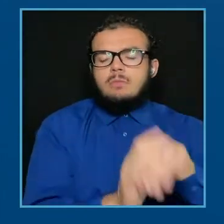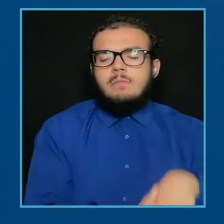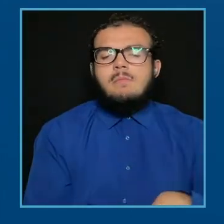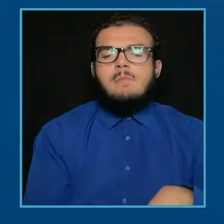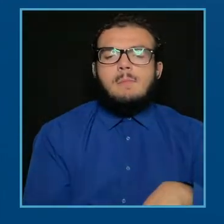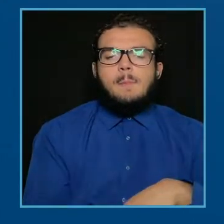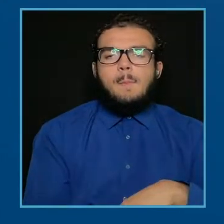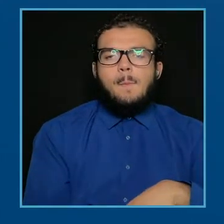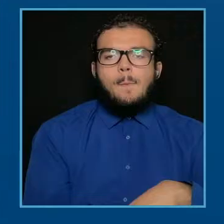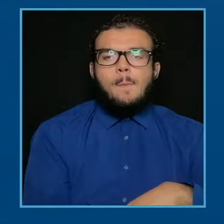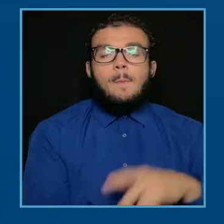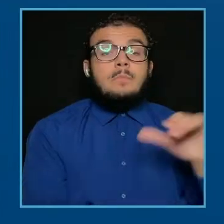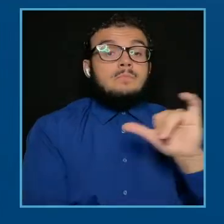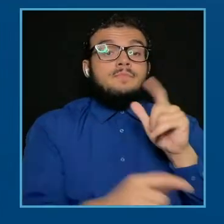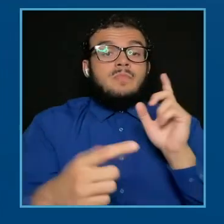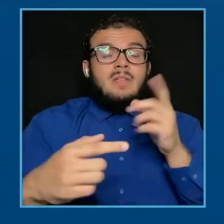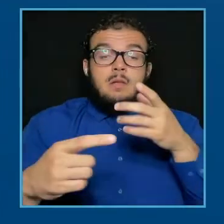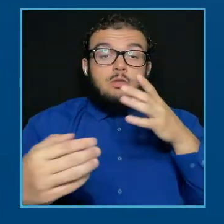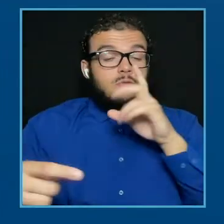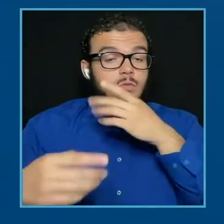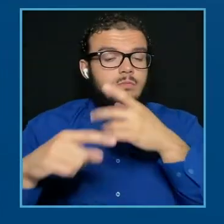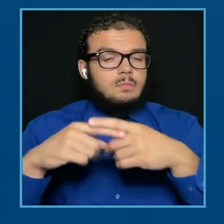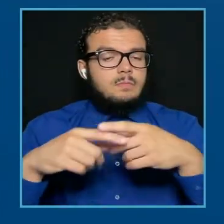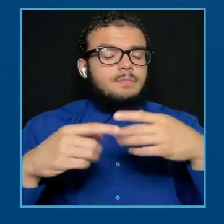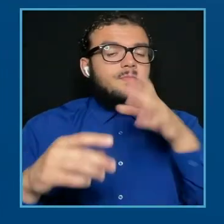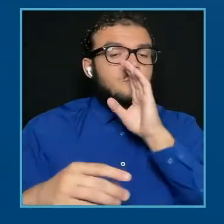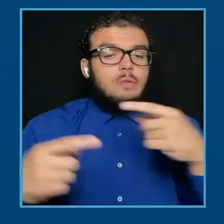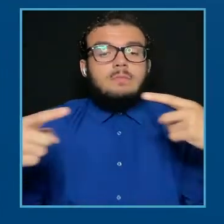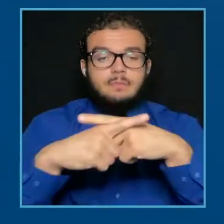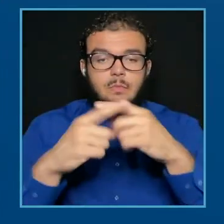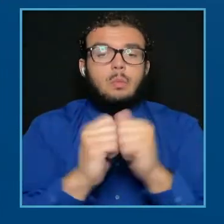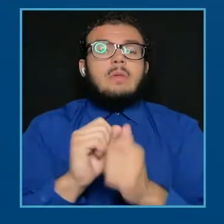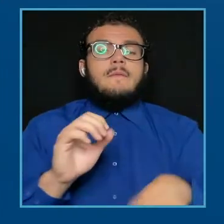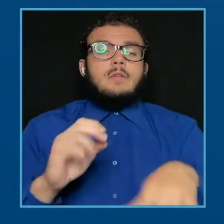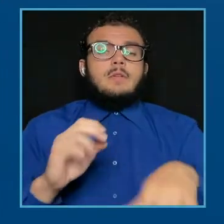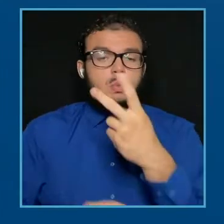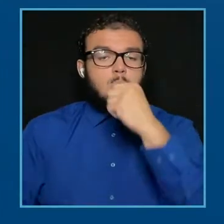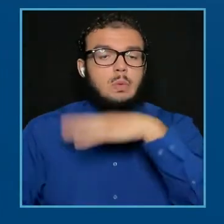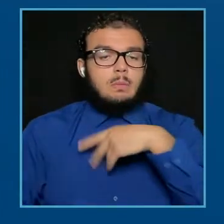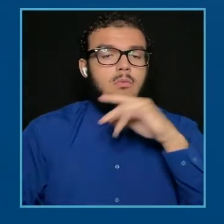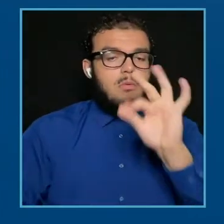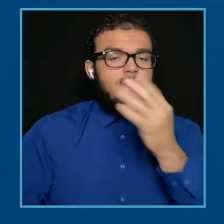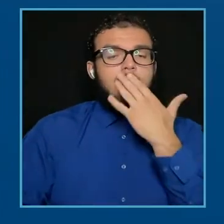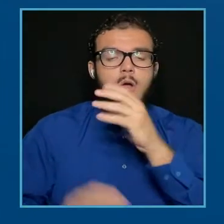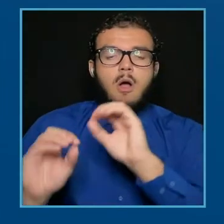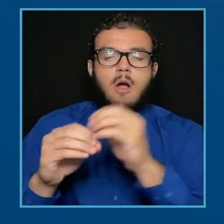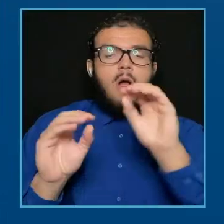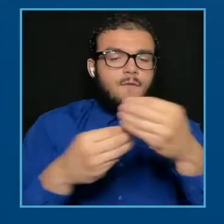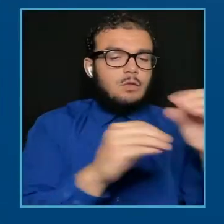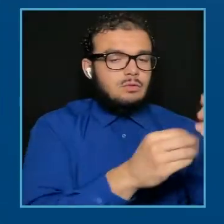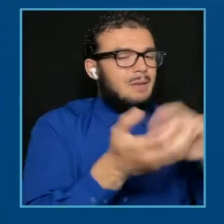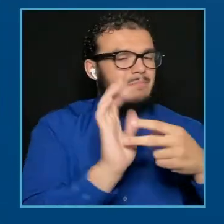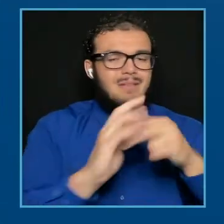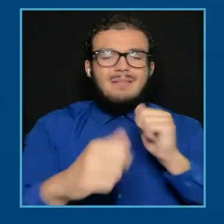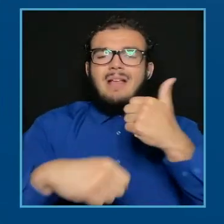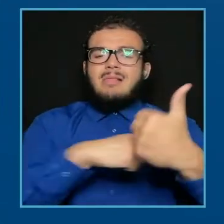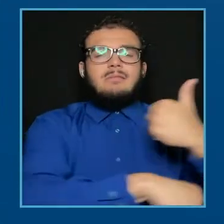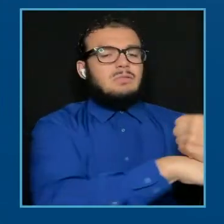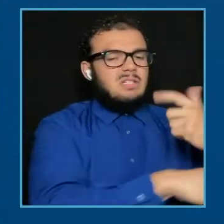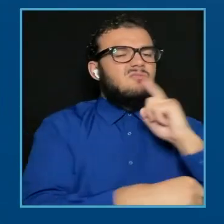direct contradiction to the allegations, this process led to the election of 2 women of color officers. Therefore, the allegations are objectively